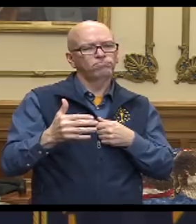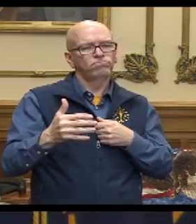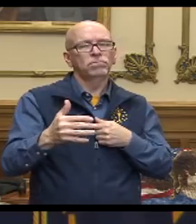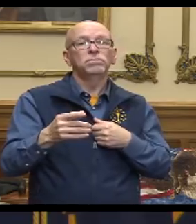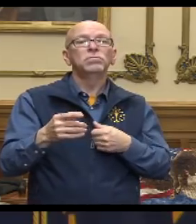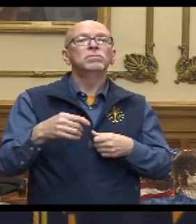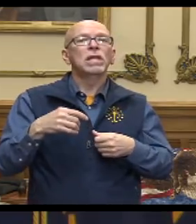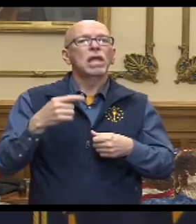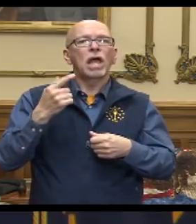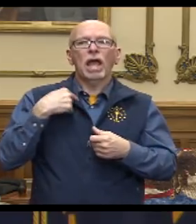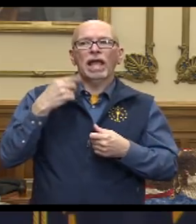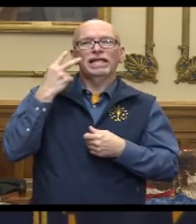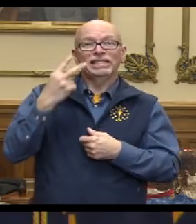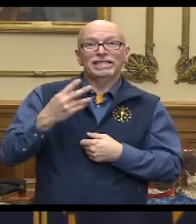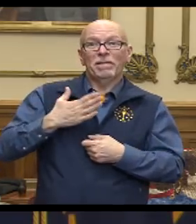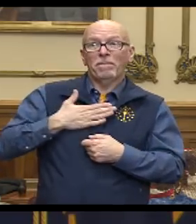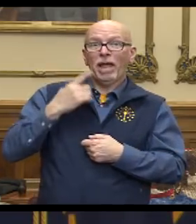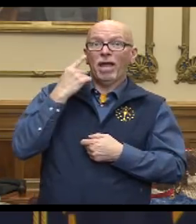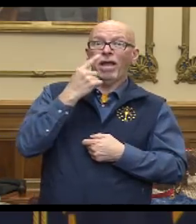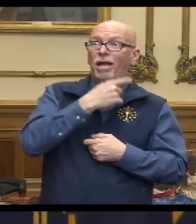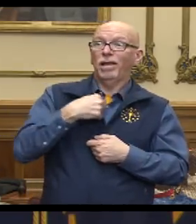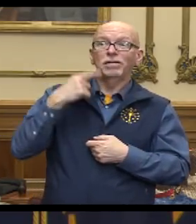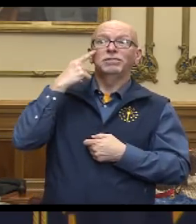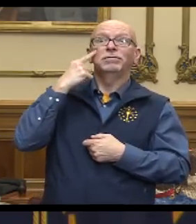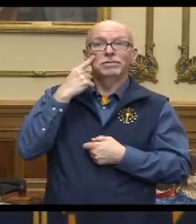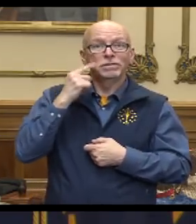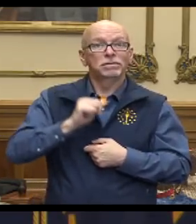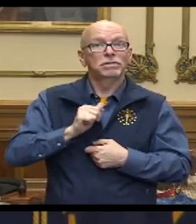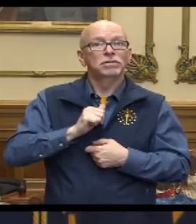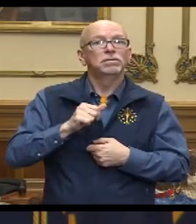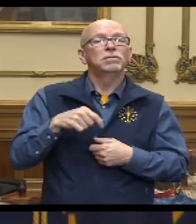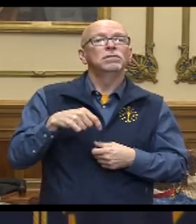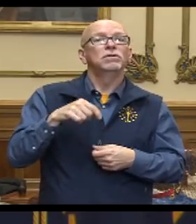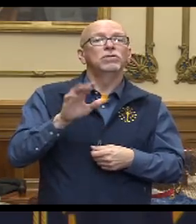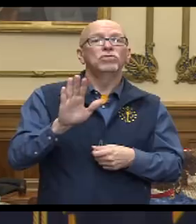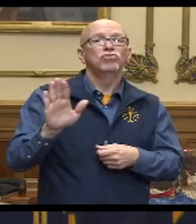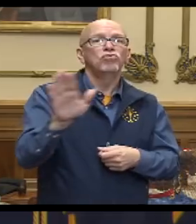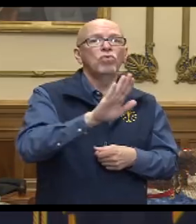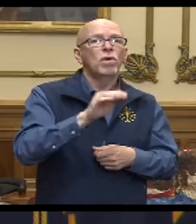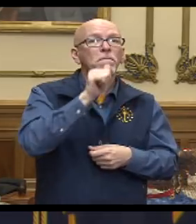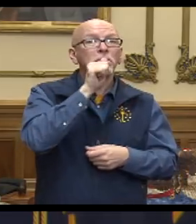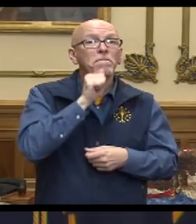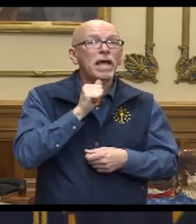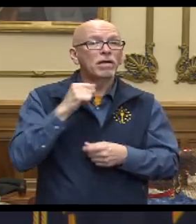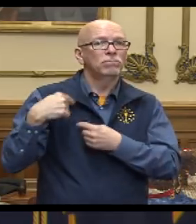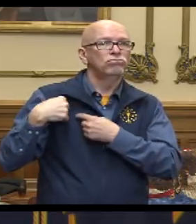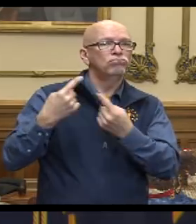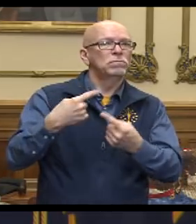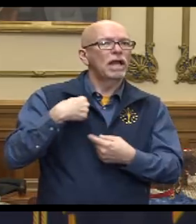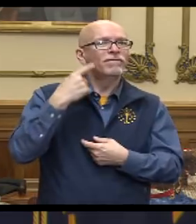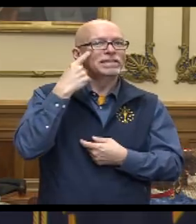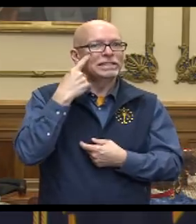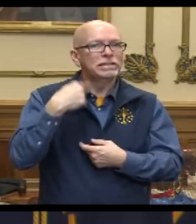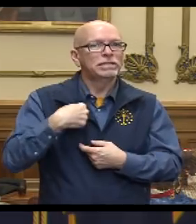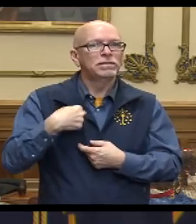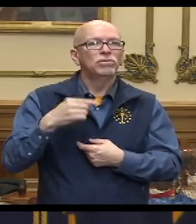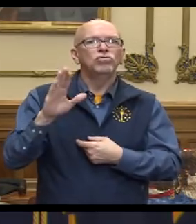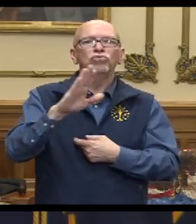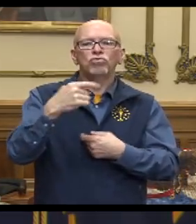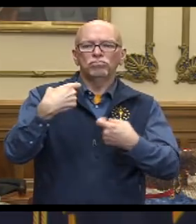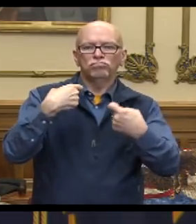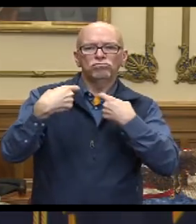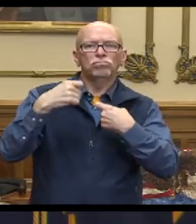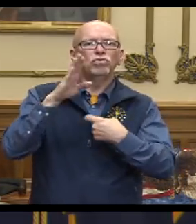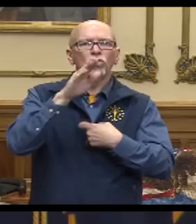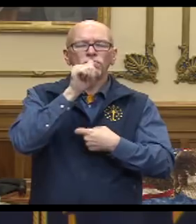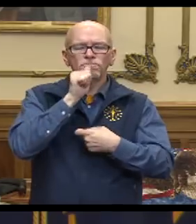friends, I have seen with my own 2 eyes your incredible patience, discipline, and